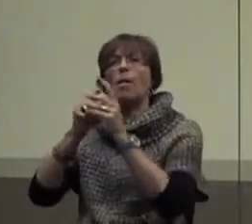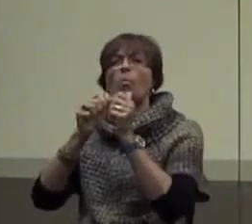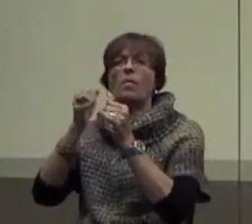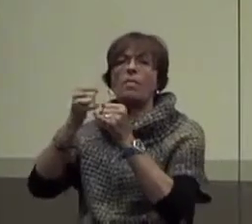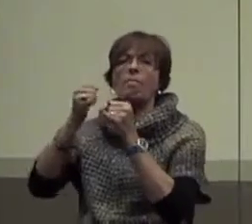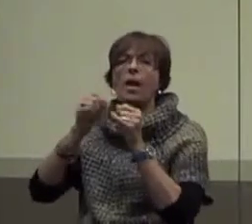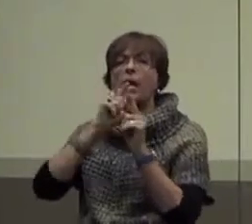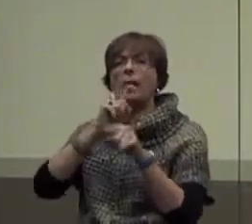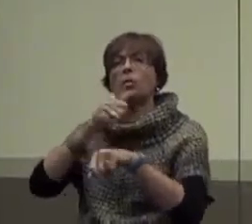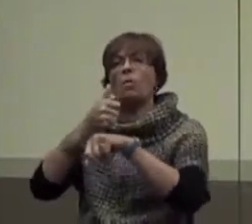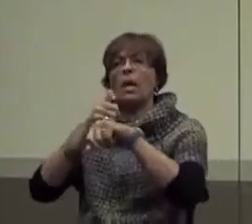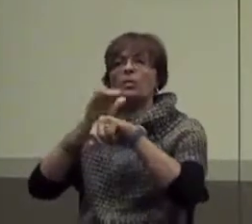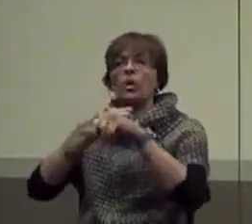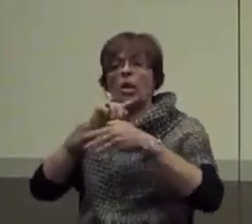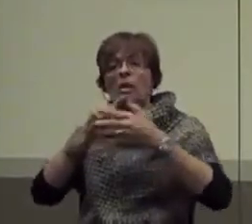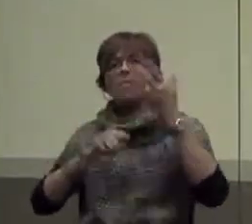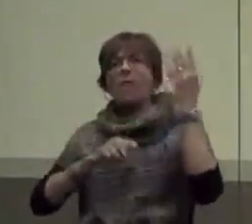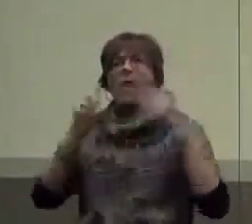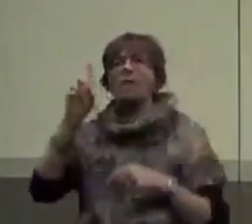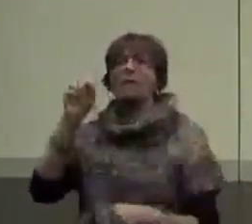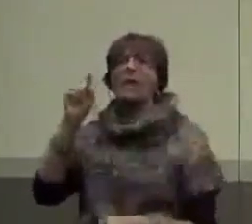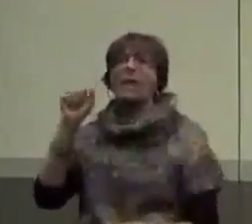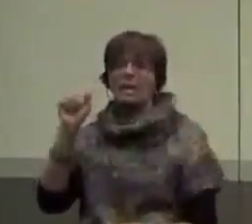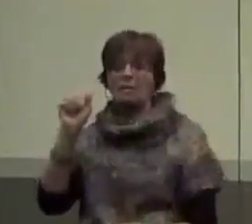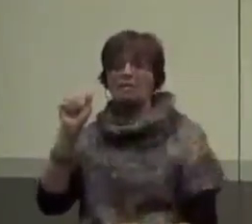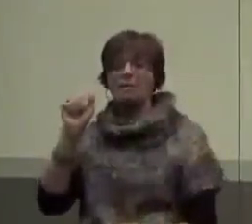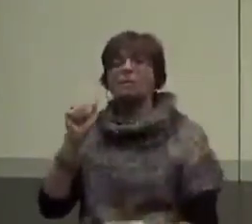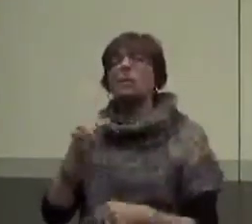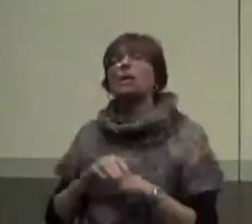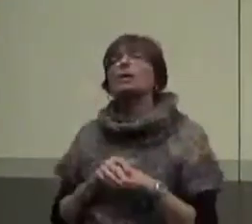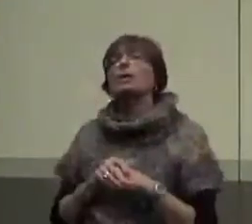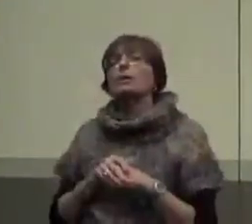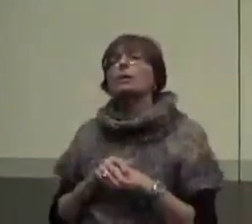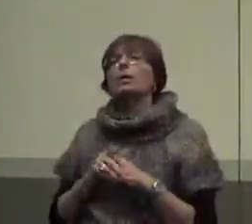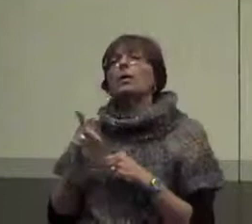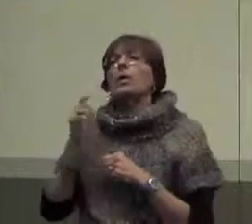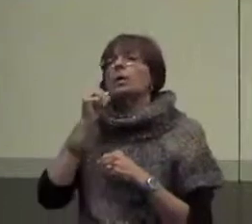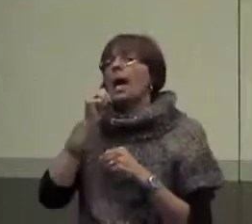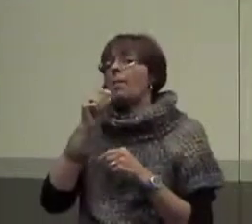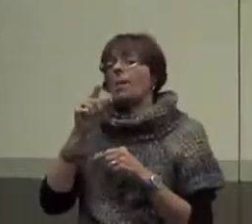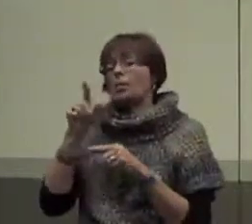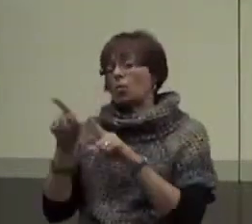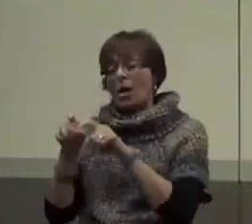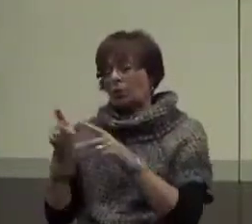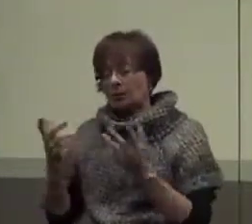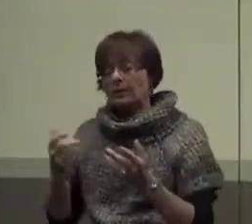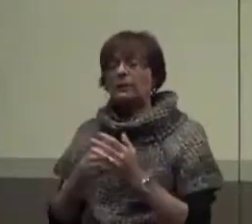data. Okay? And so, of course, common questions are, well, what if,